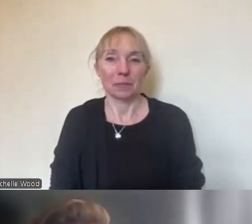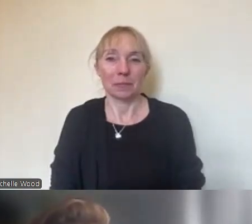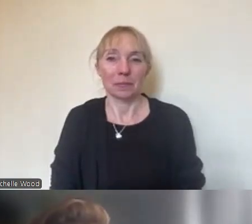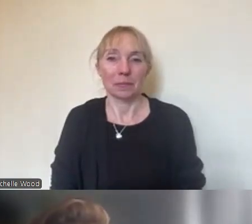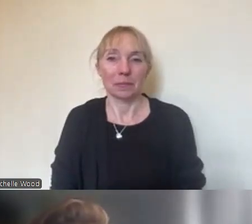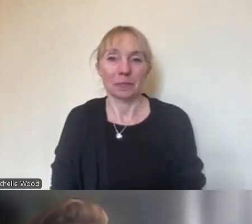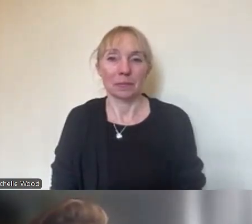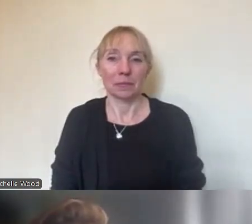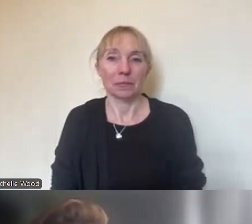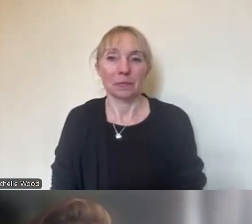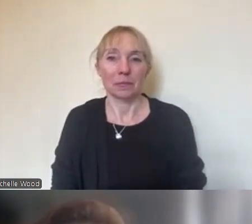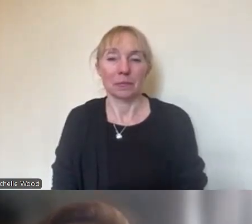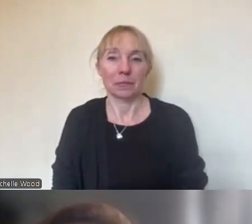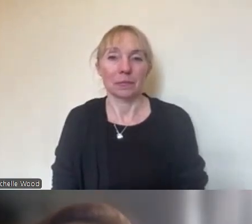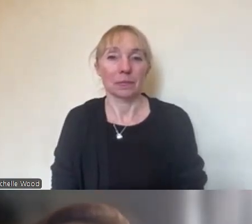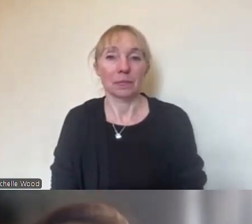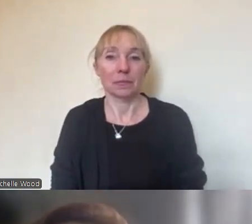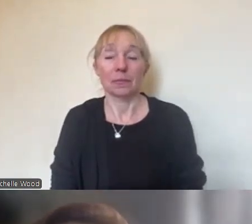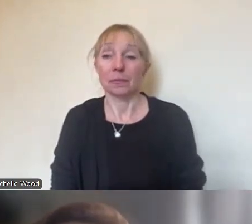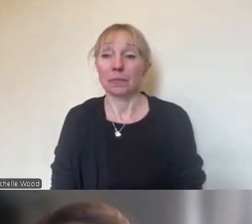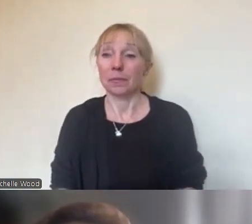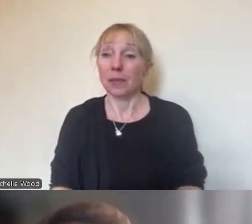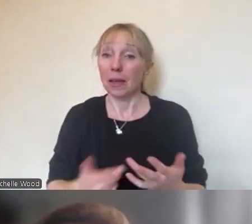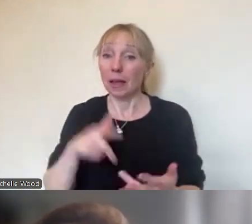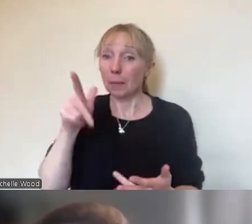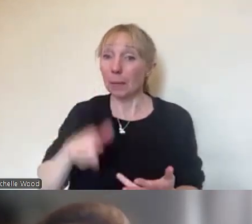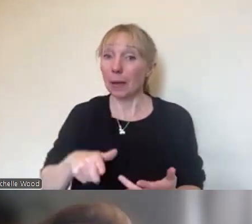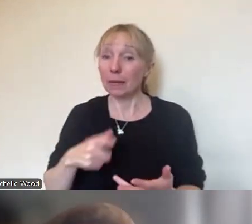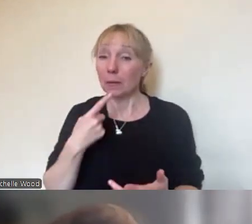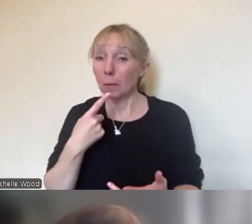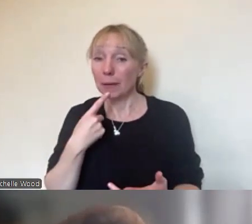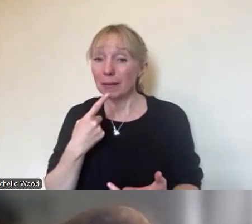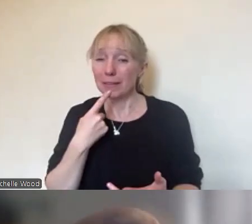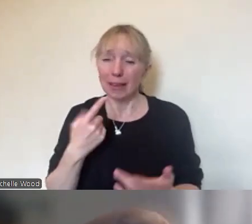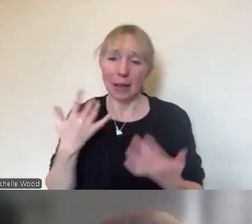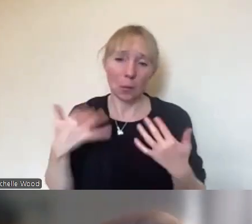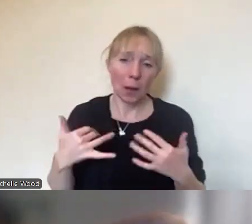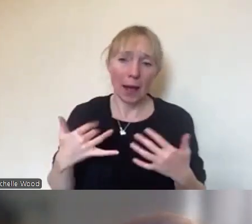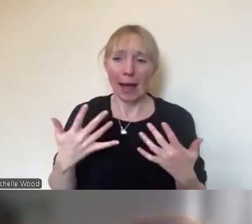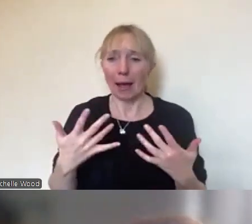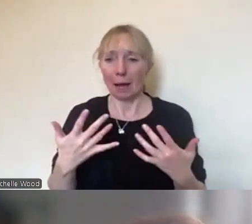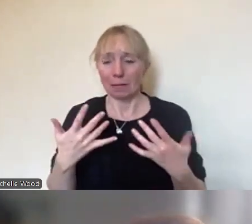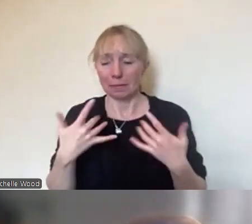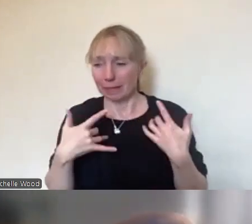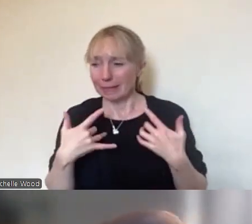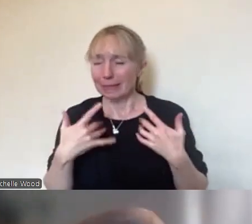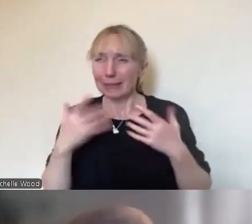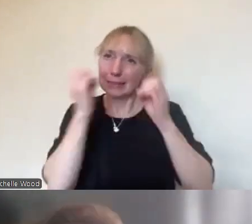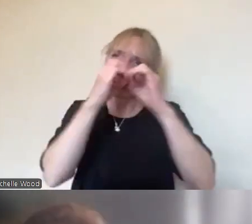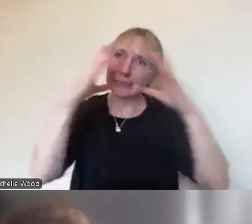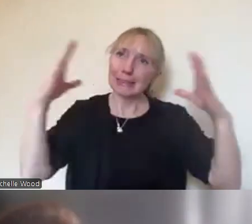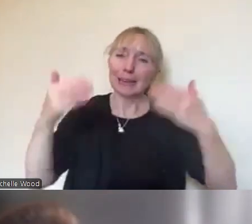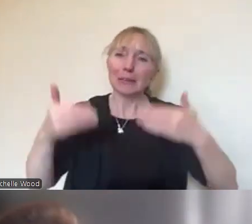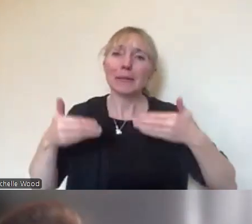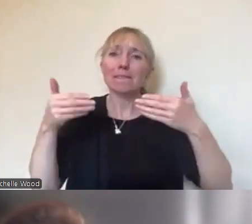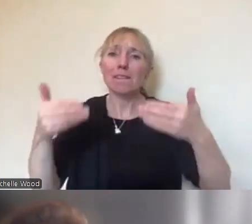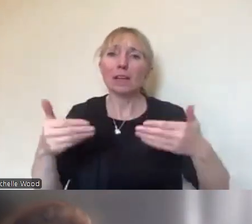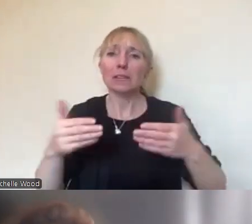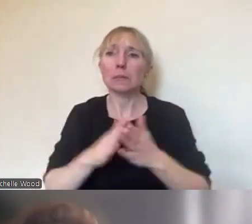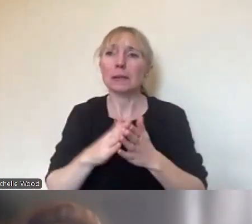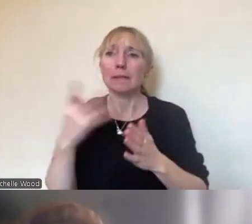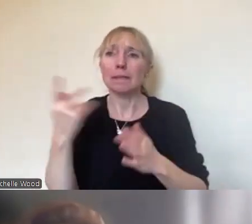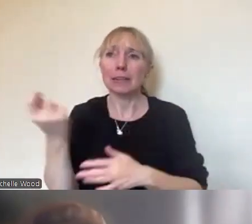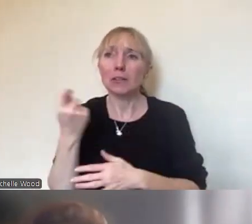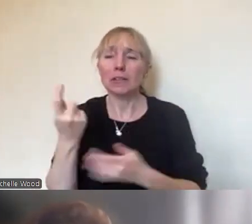Someone else has just commented saying fascinating insight into the advancement in Victorian society's management of mental illnesses.